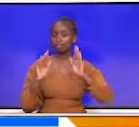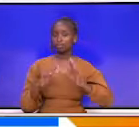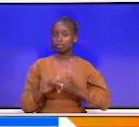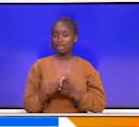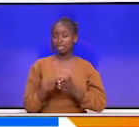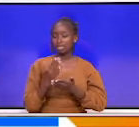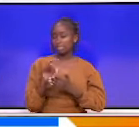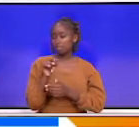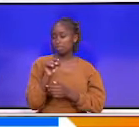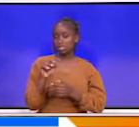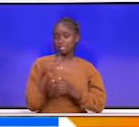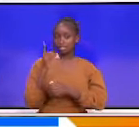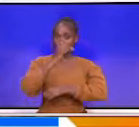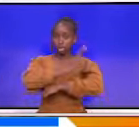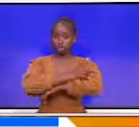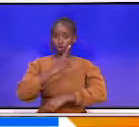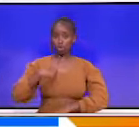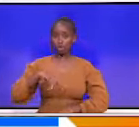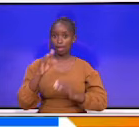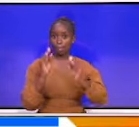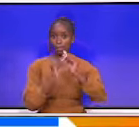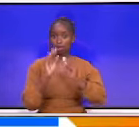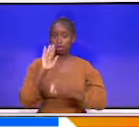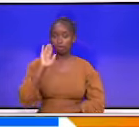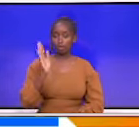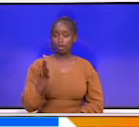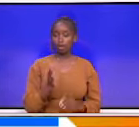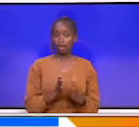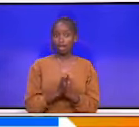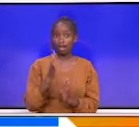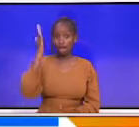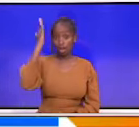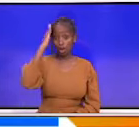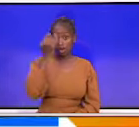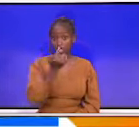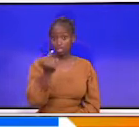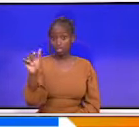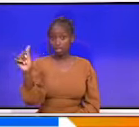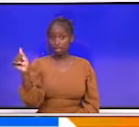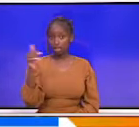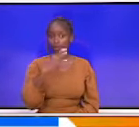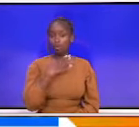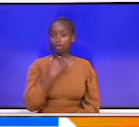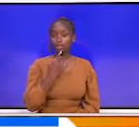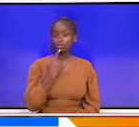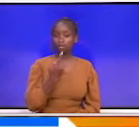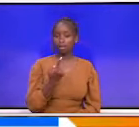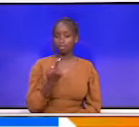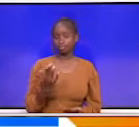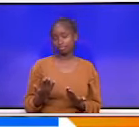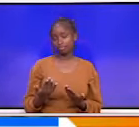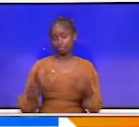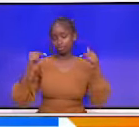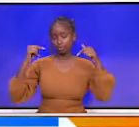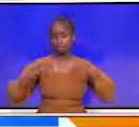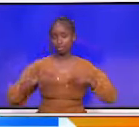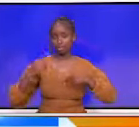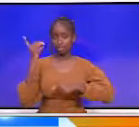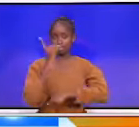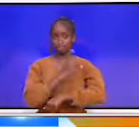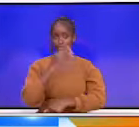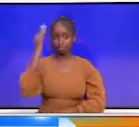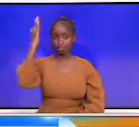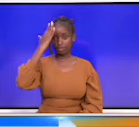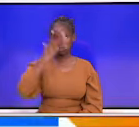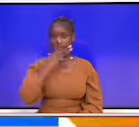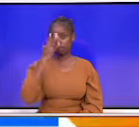days we will meet and know each other. And I want to say today is the day. Of course, I know him because